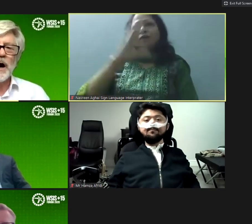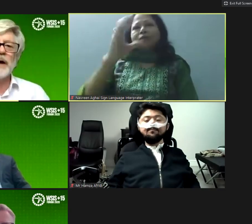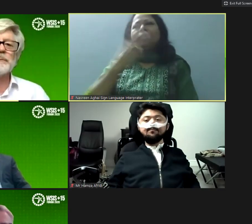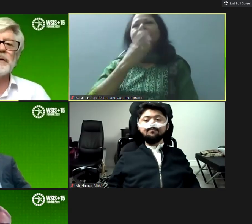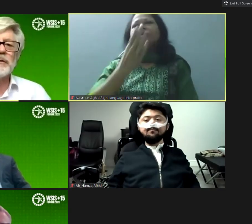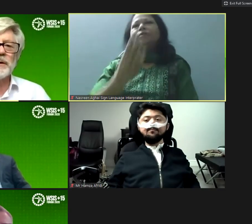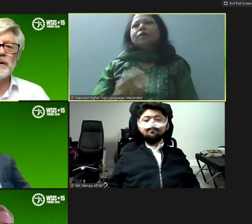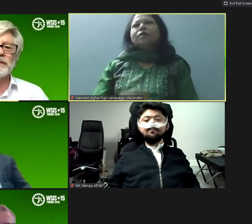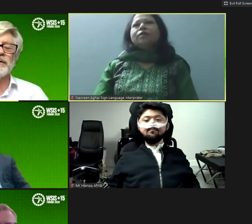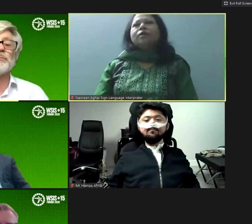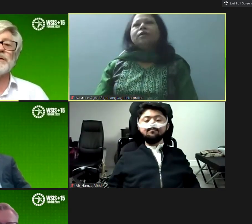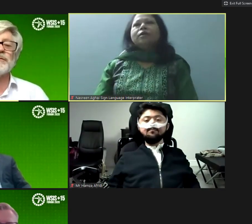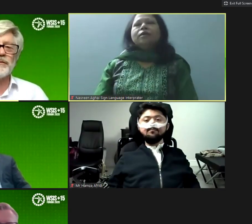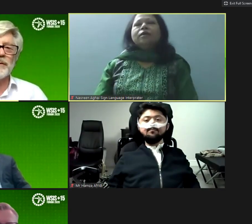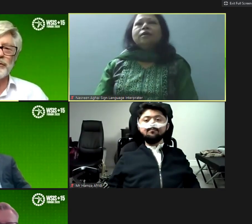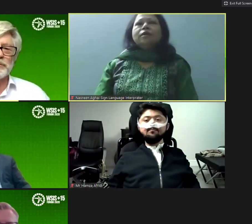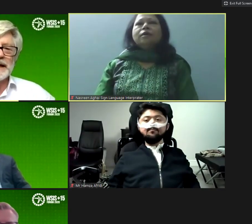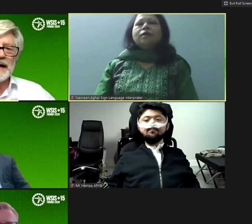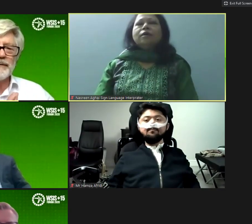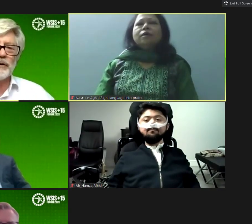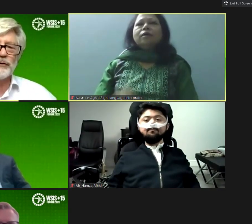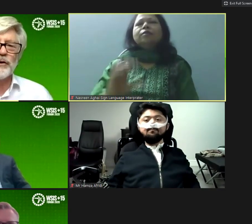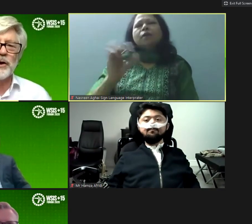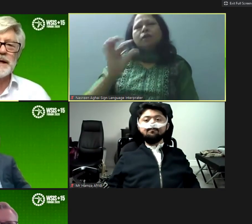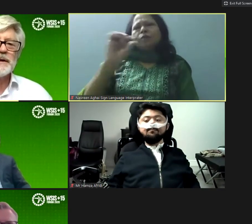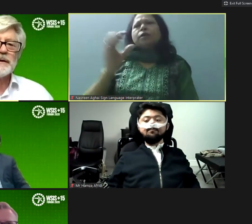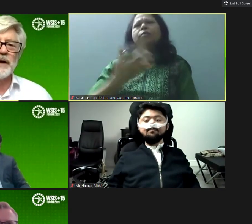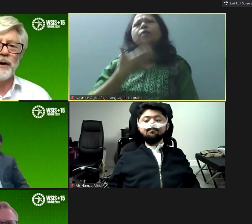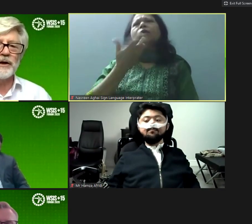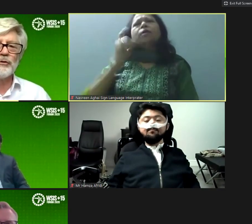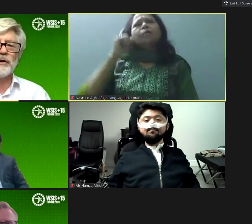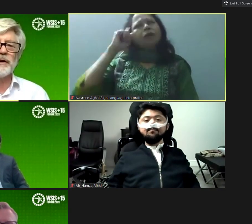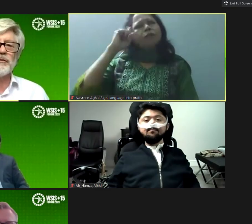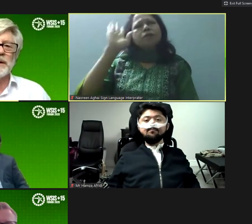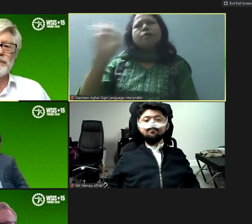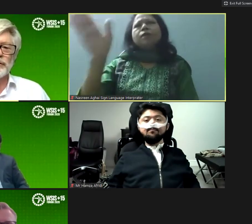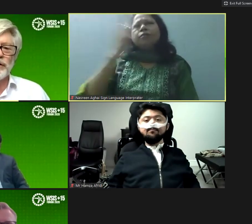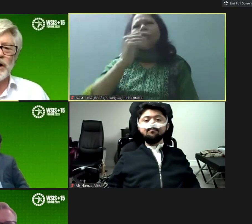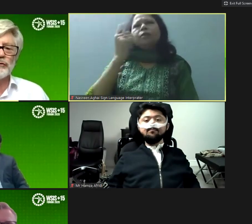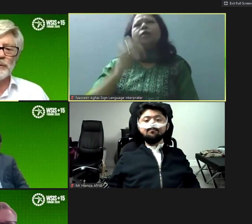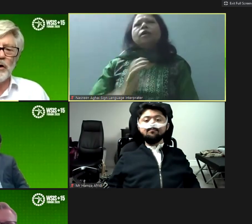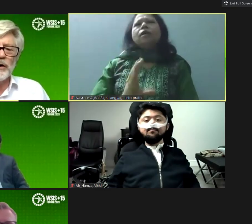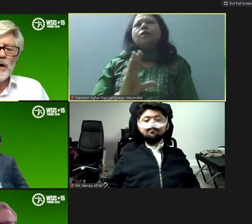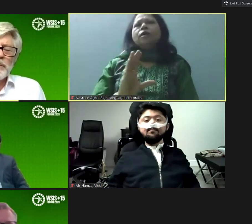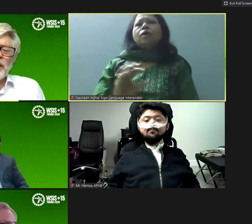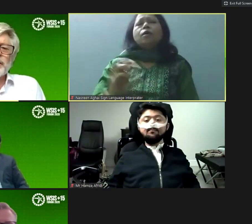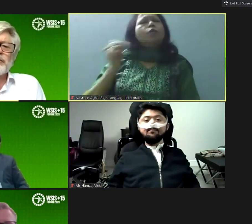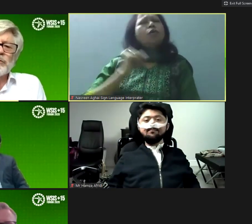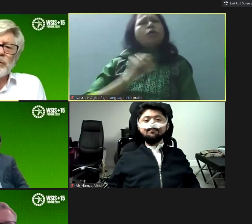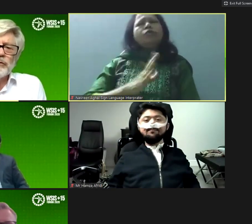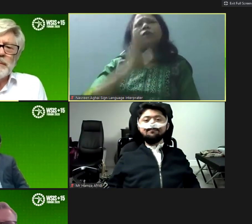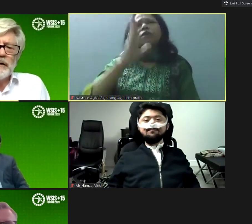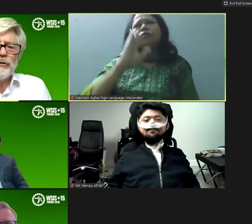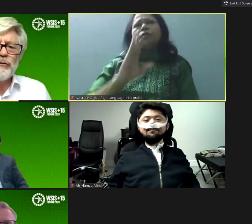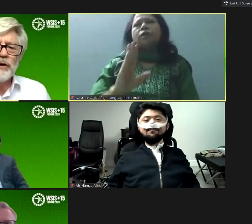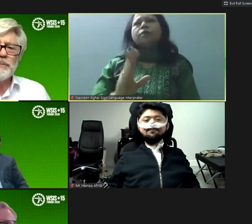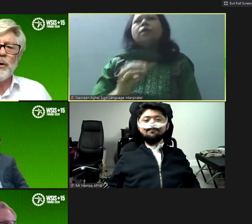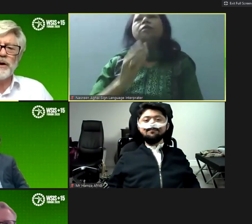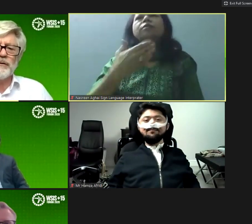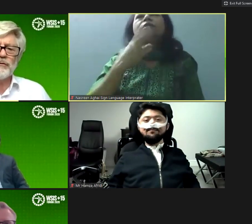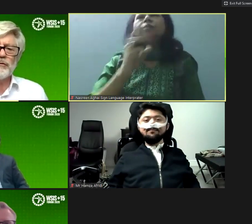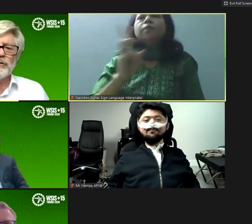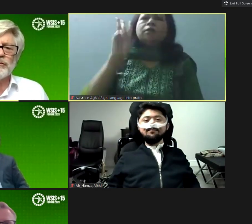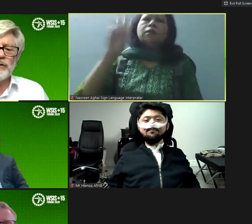points. I'm going to be as brief as I possibly can. Those of you who know me know I usually speak for far too long, but I really just want to make